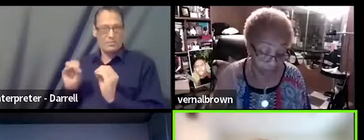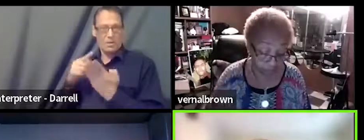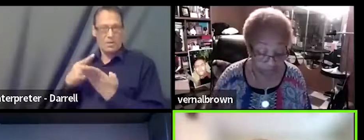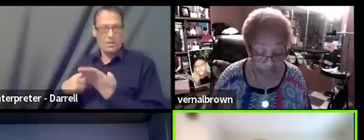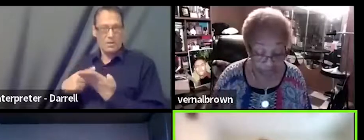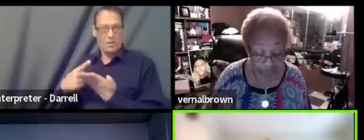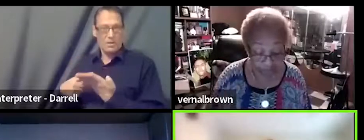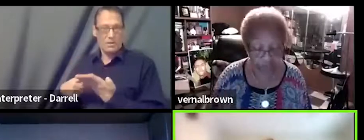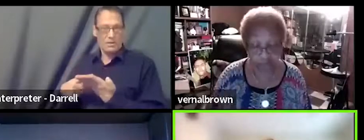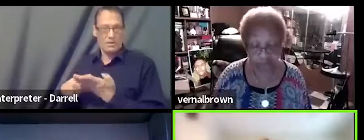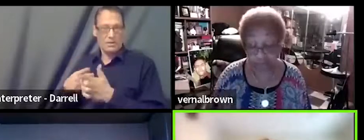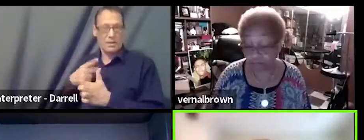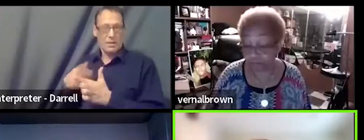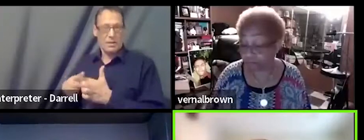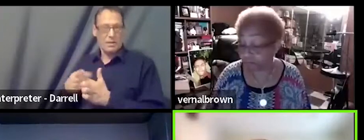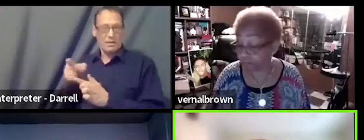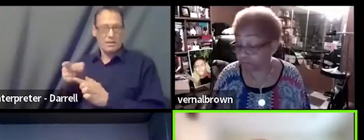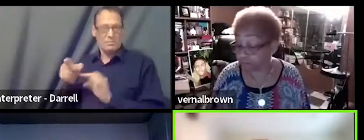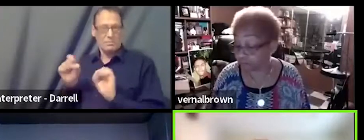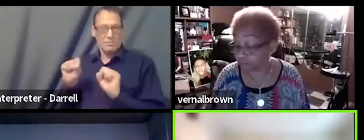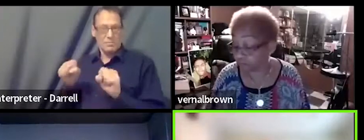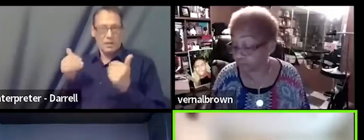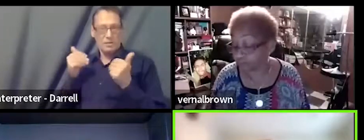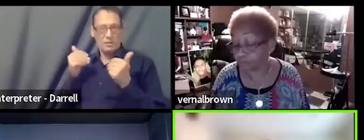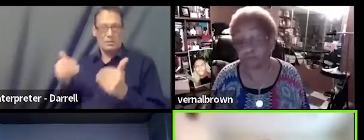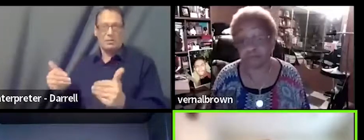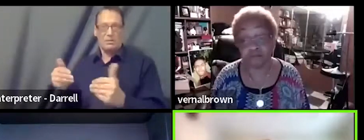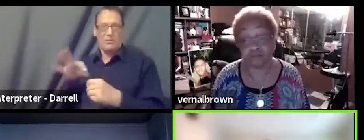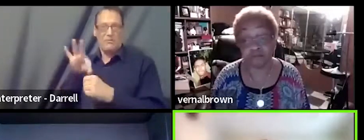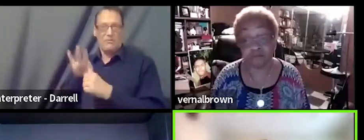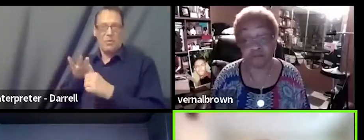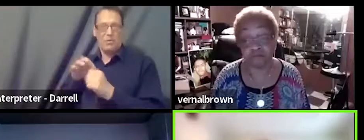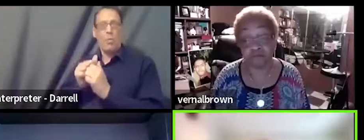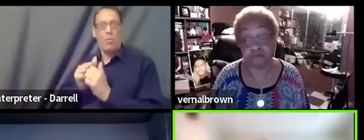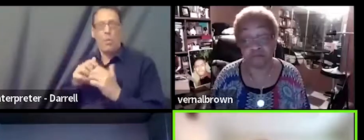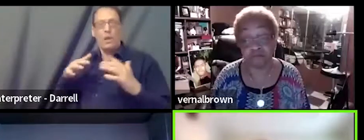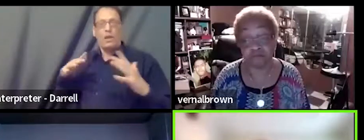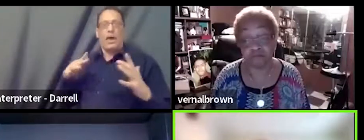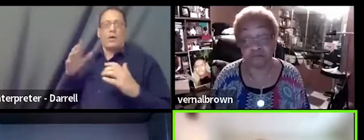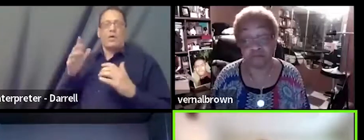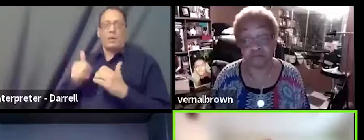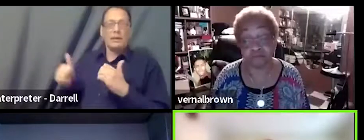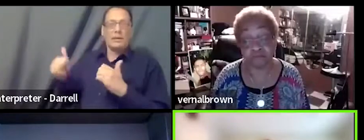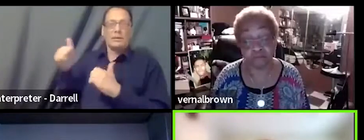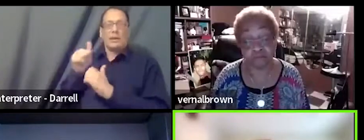needed, the board could proceed to a vote without going into executive session today.